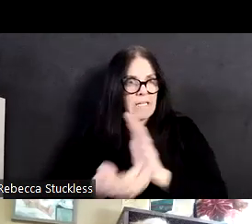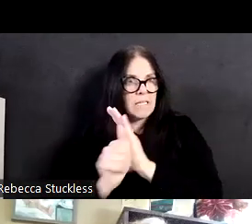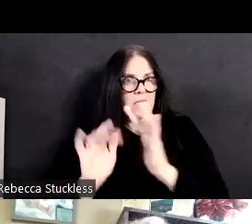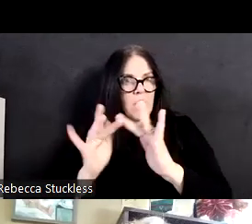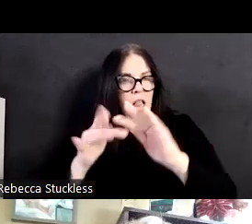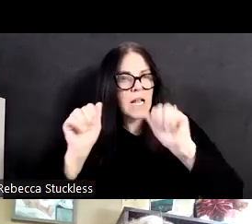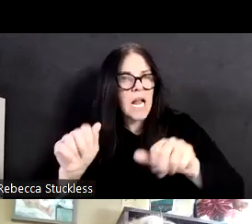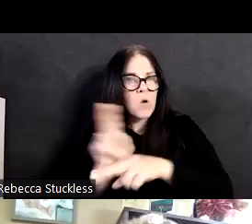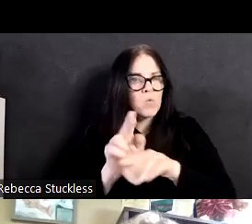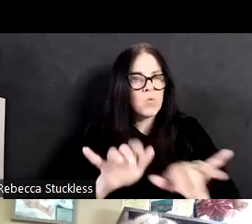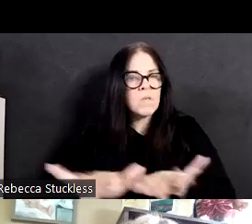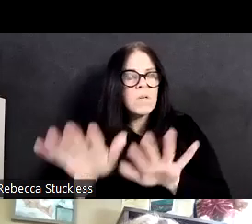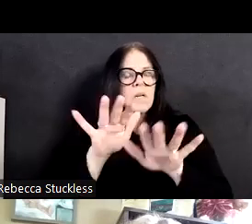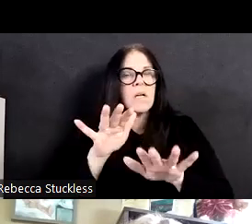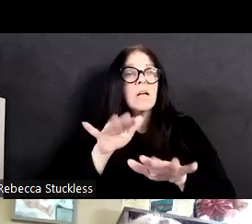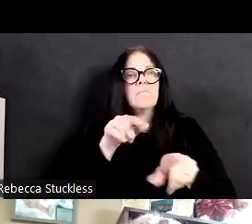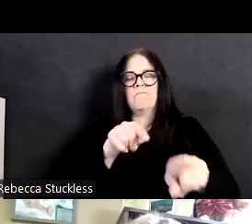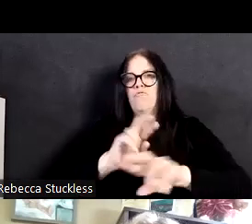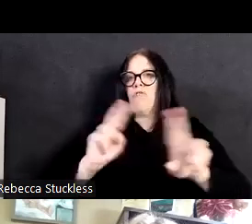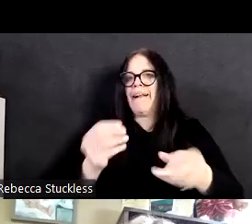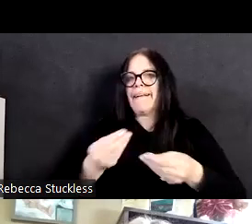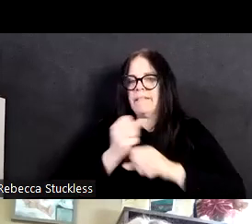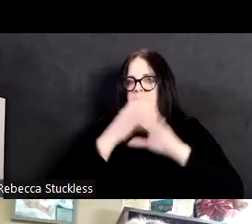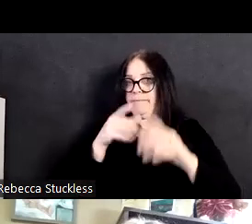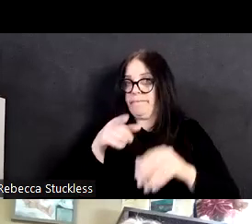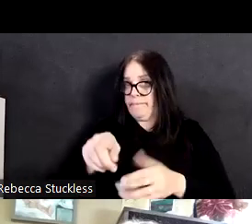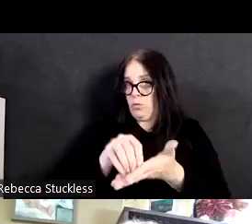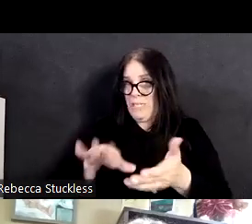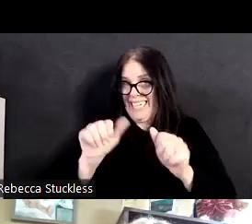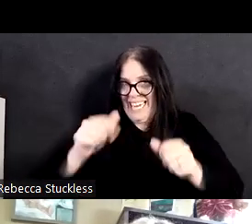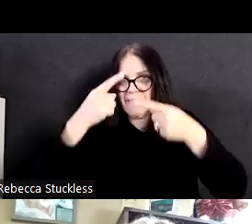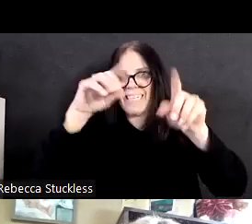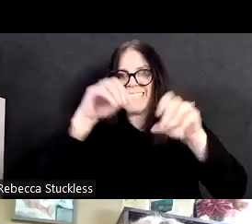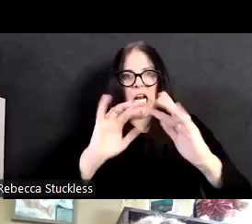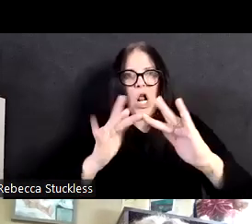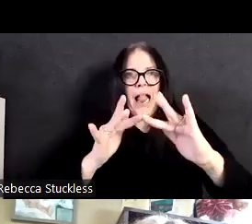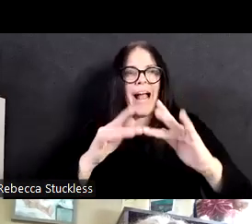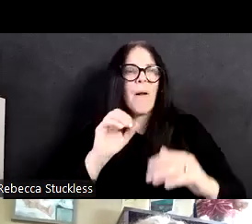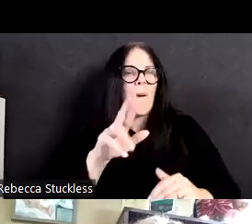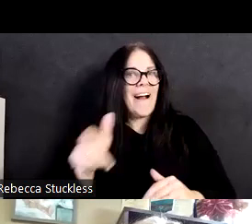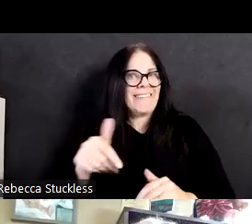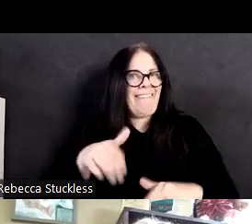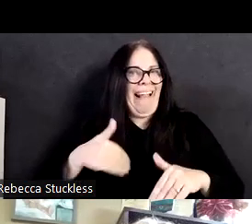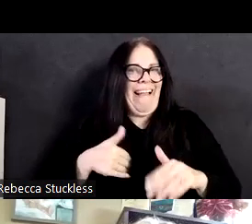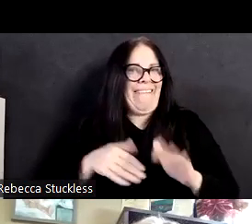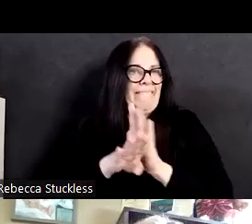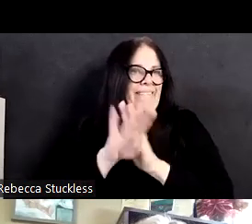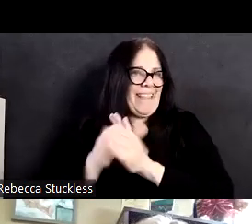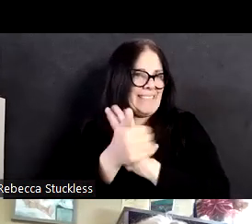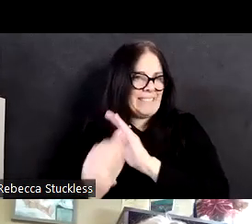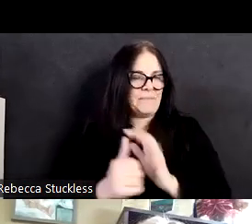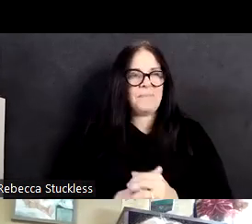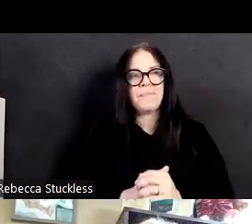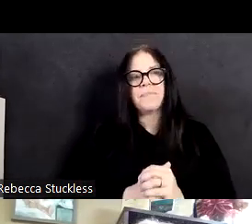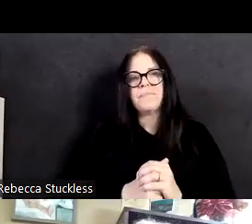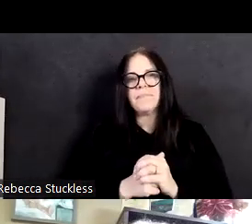gave us an idea of whether or not a student would be successful in the online environment. The other benefit is